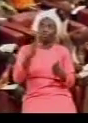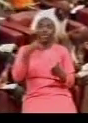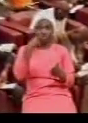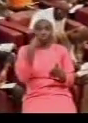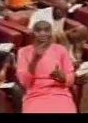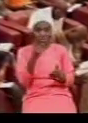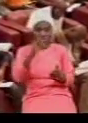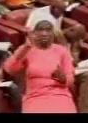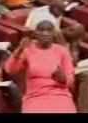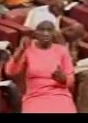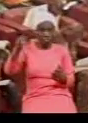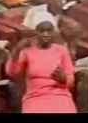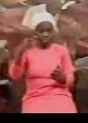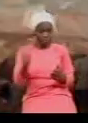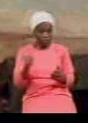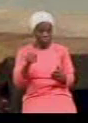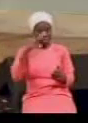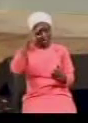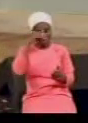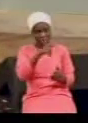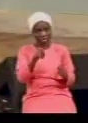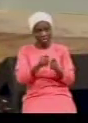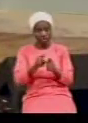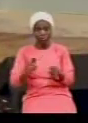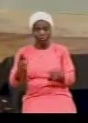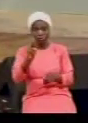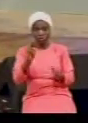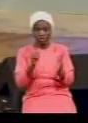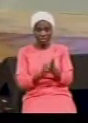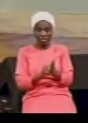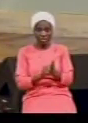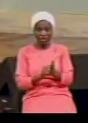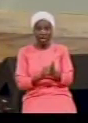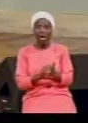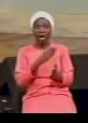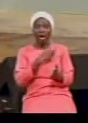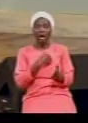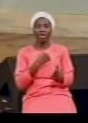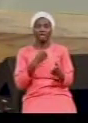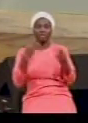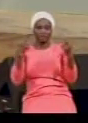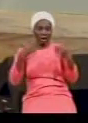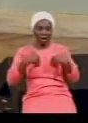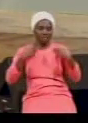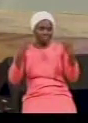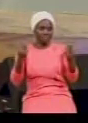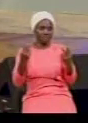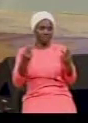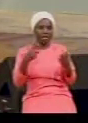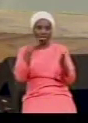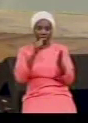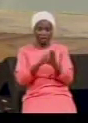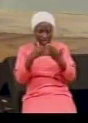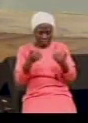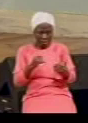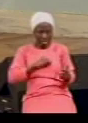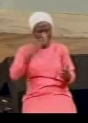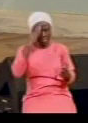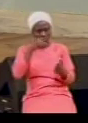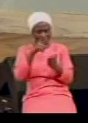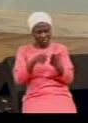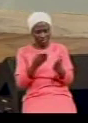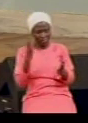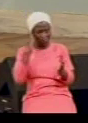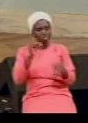he made use of that and he overcame. He said, now I know this thing will work. I give it unto